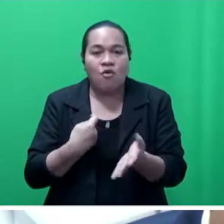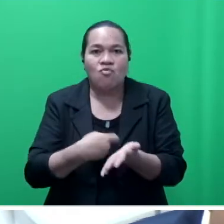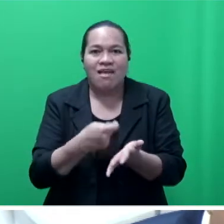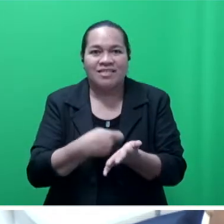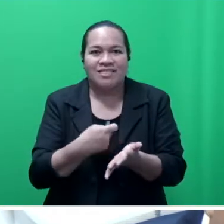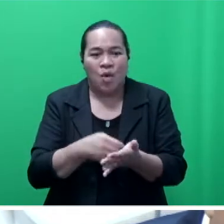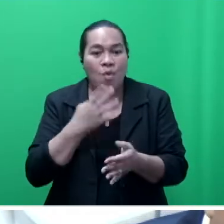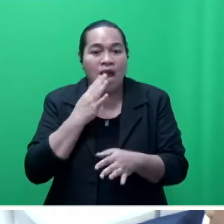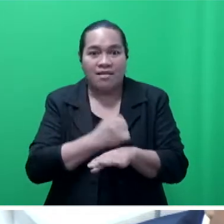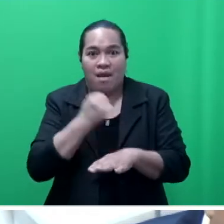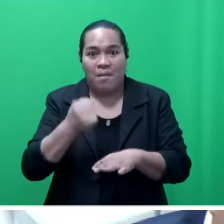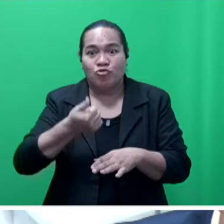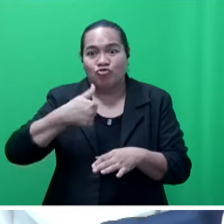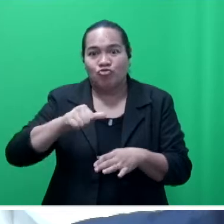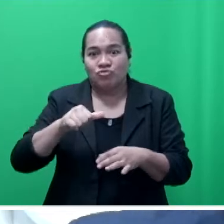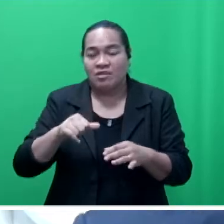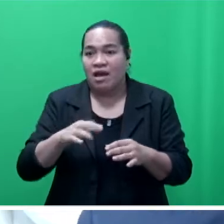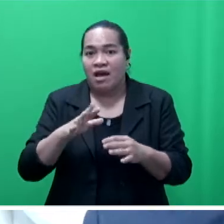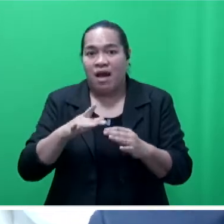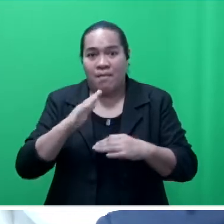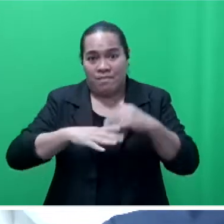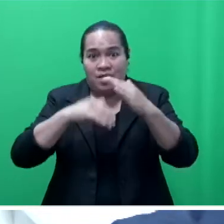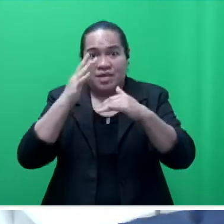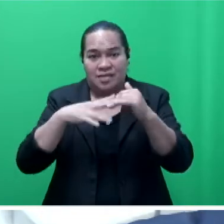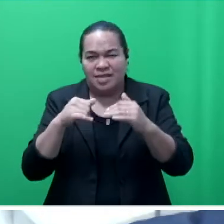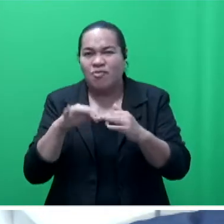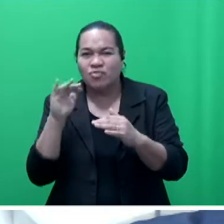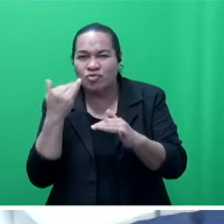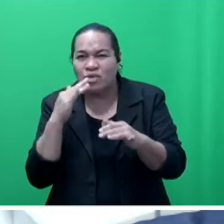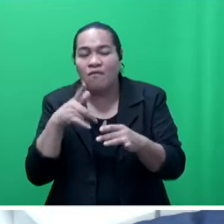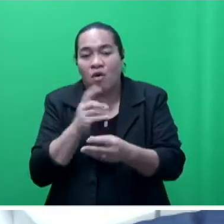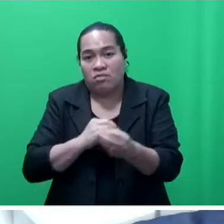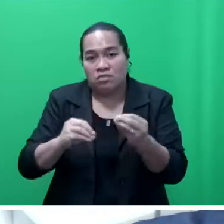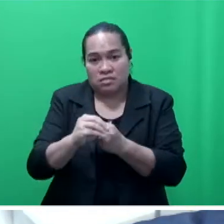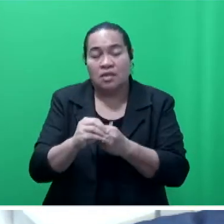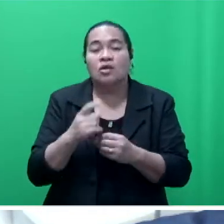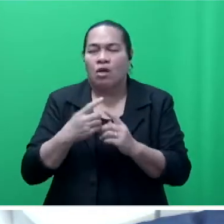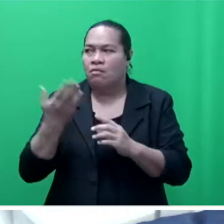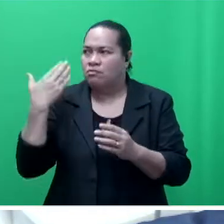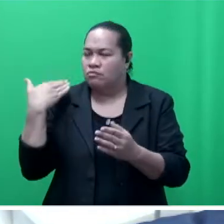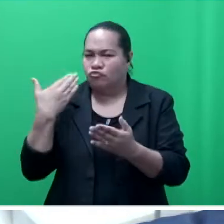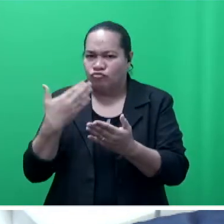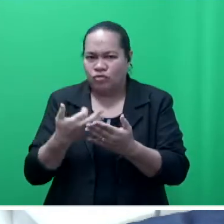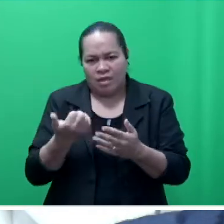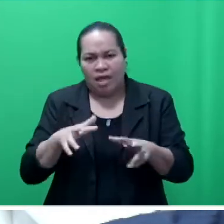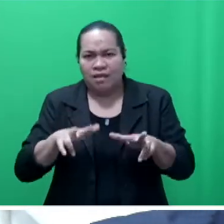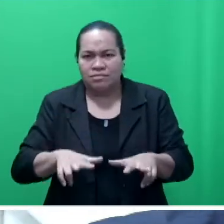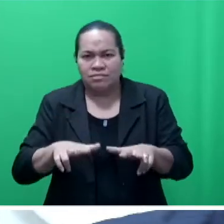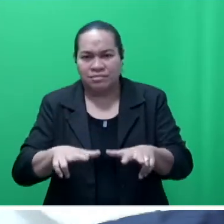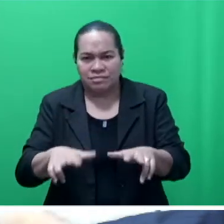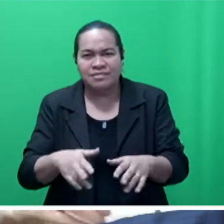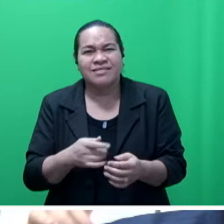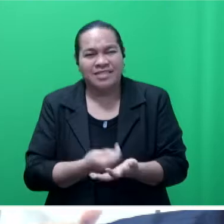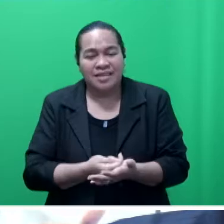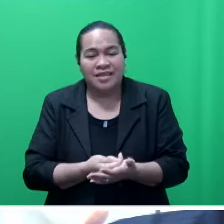Fiji. Mr. Speaker, sir, over the past number of years, of course, a number of tenancy agreements have been entered into, of